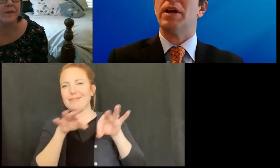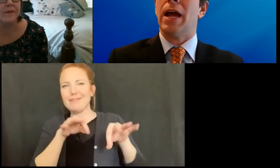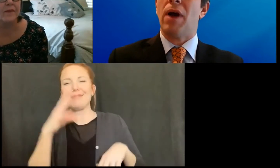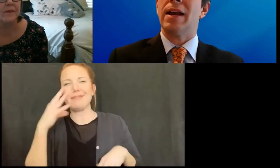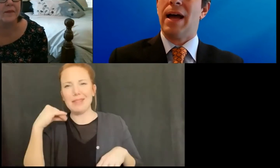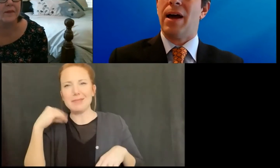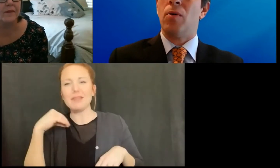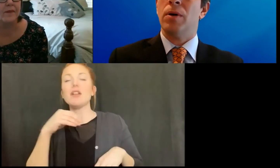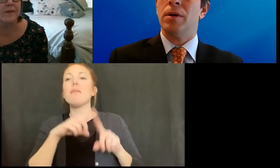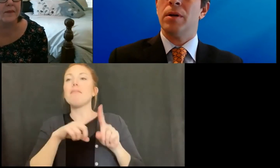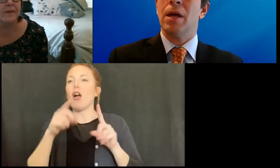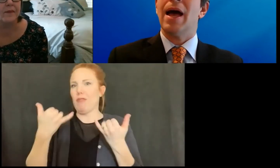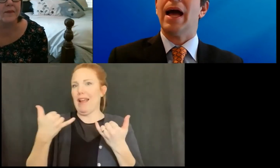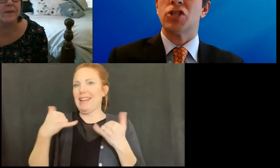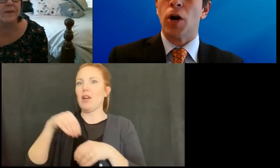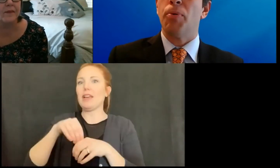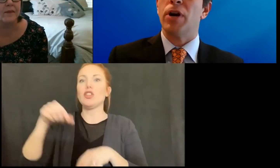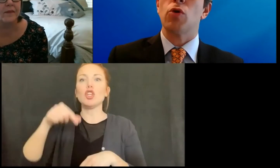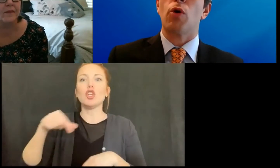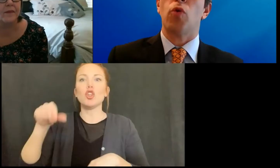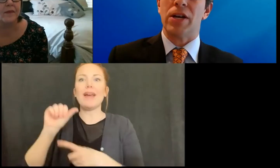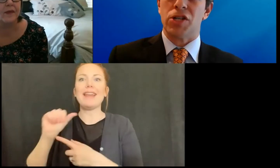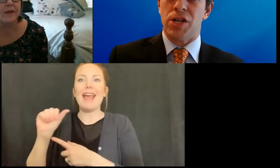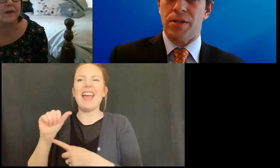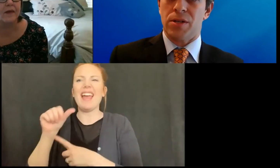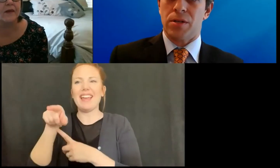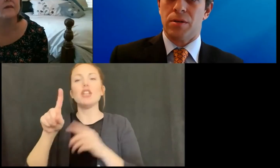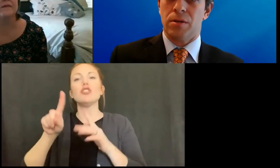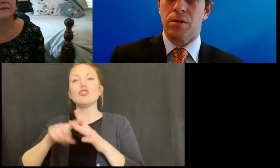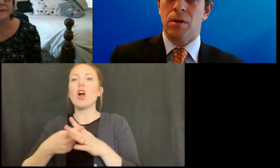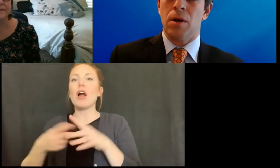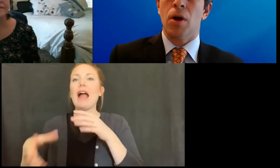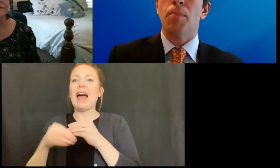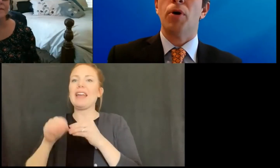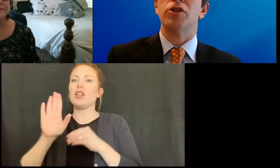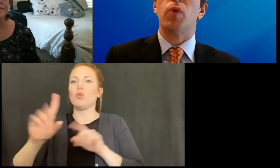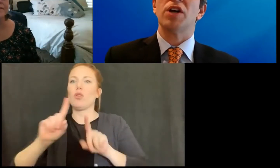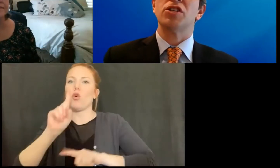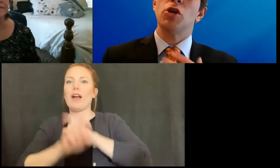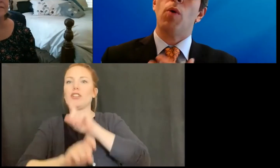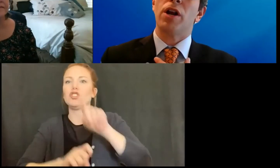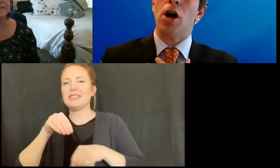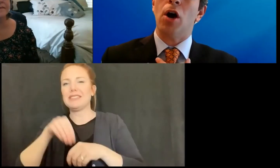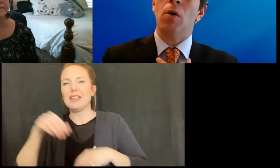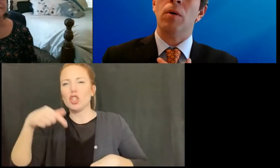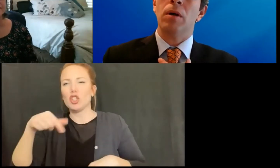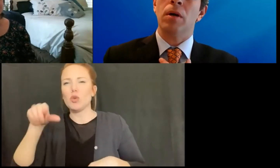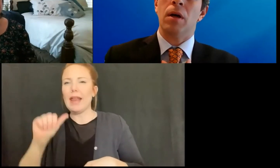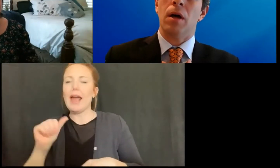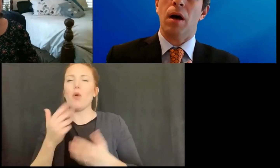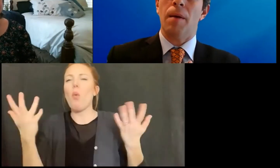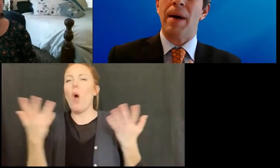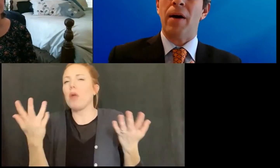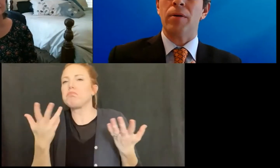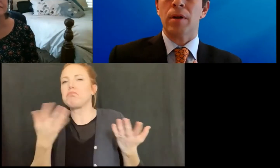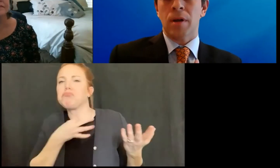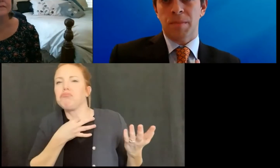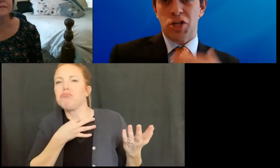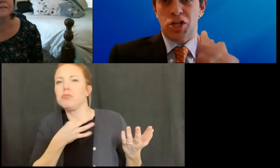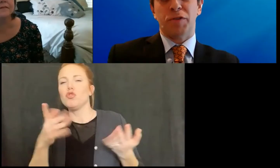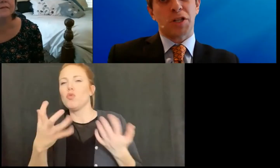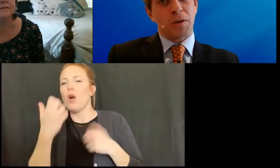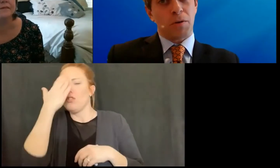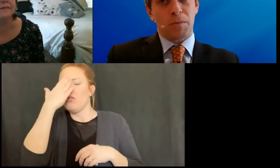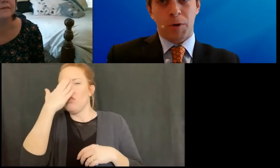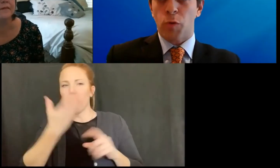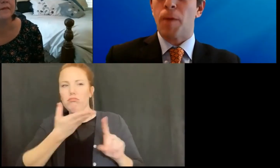to the Q&A right now and start putting your questions. Put the questions you want to know about